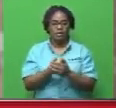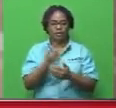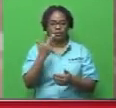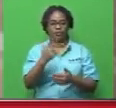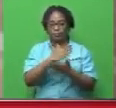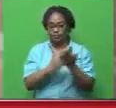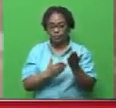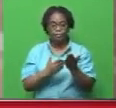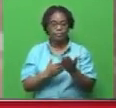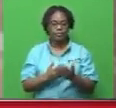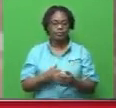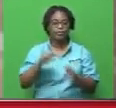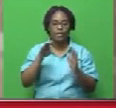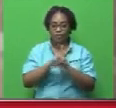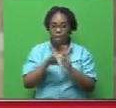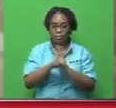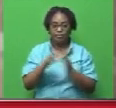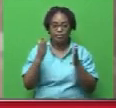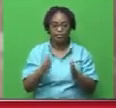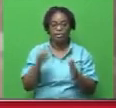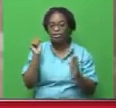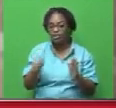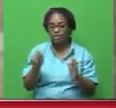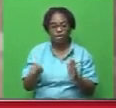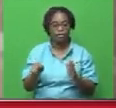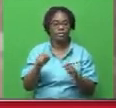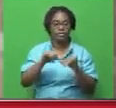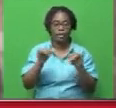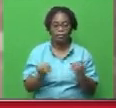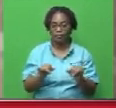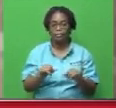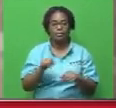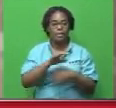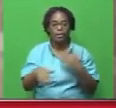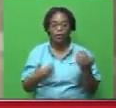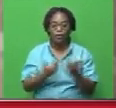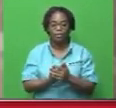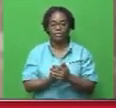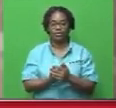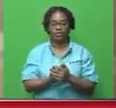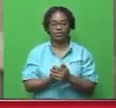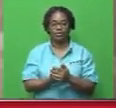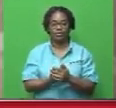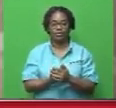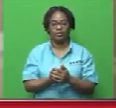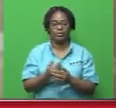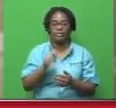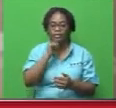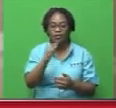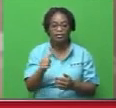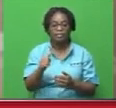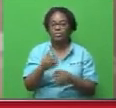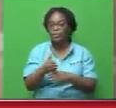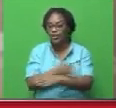are not being staffed, and one is draining the other, and you are improving on two but not the other, then the system goes nowhere. And